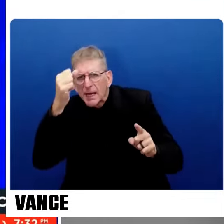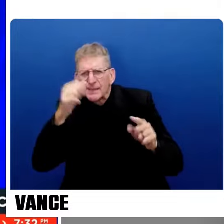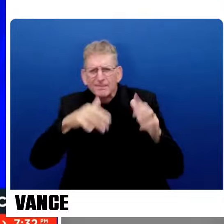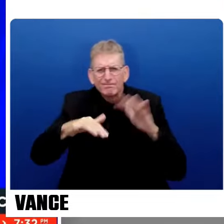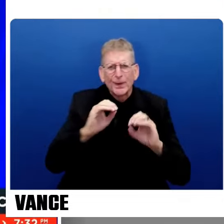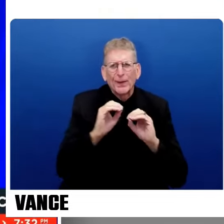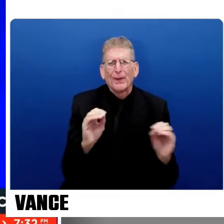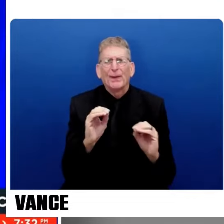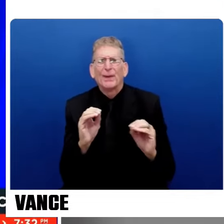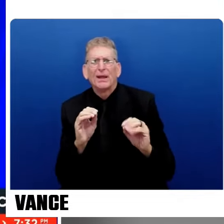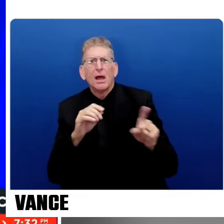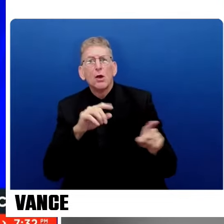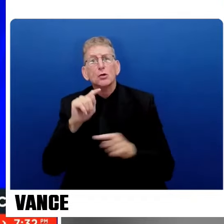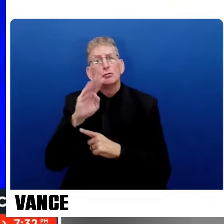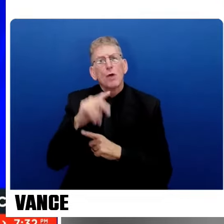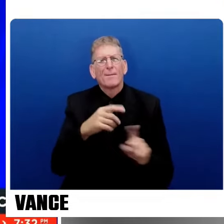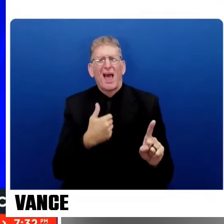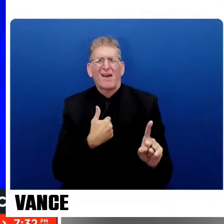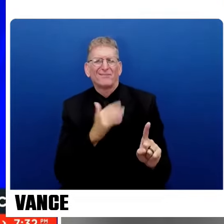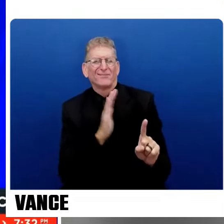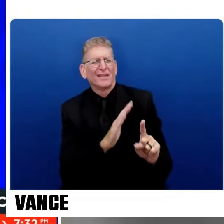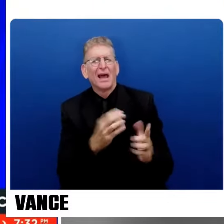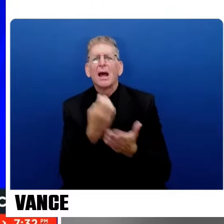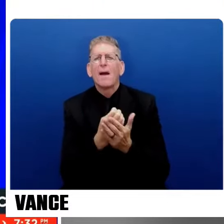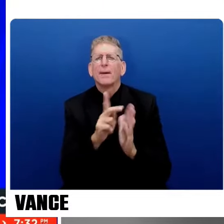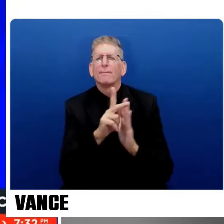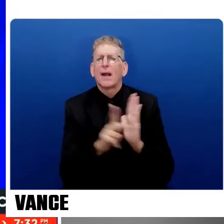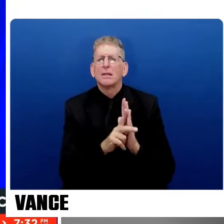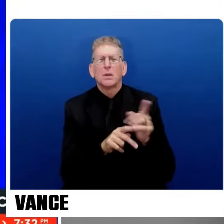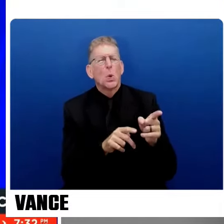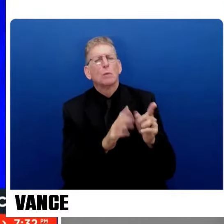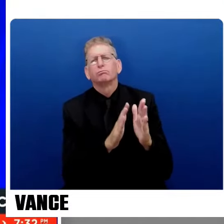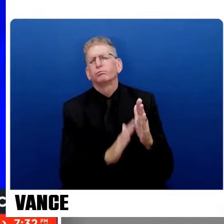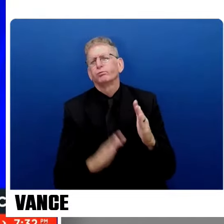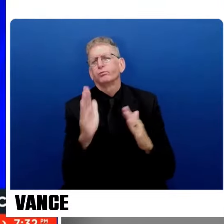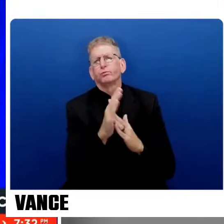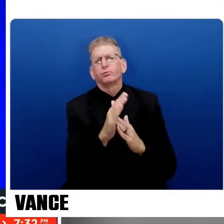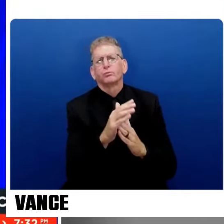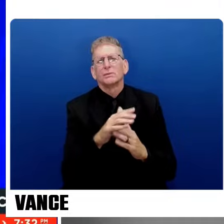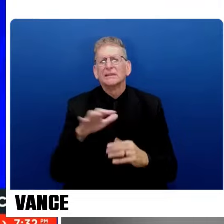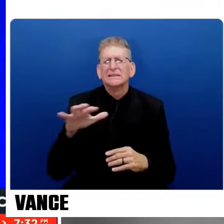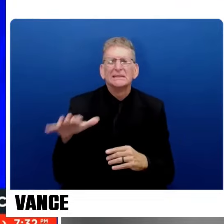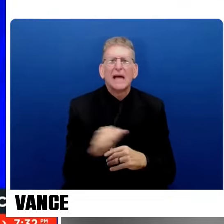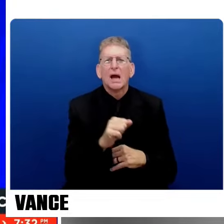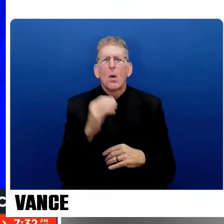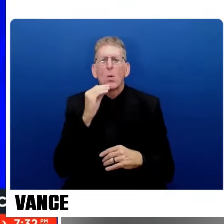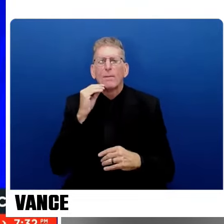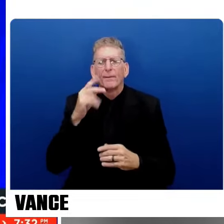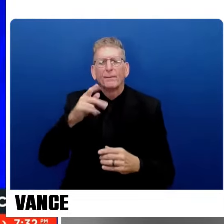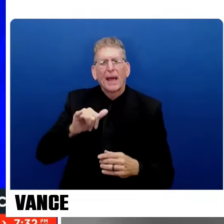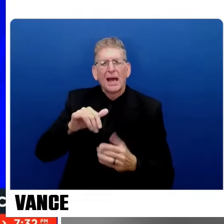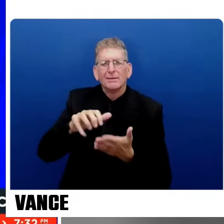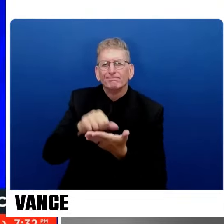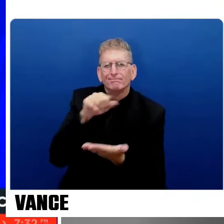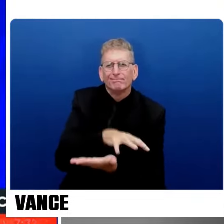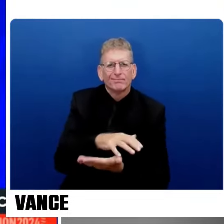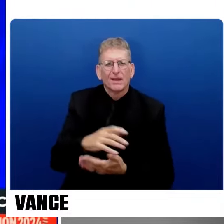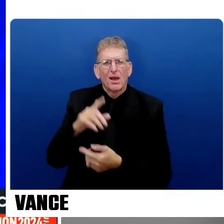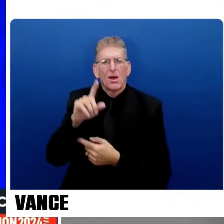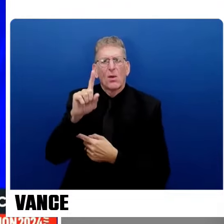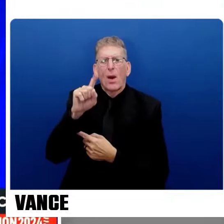generation in this country, 1.5% inflation, and to boot, peace and security all over the world. So when people say that Donald Trump's